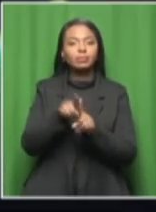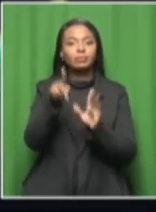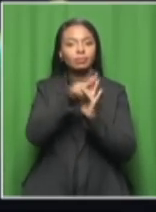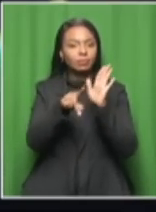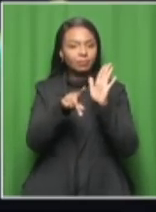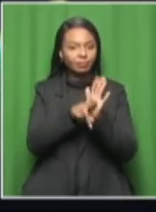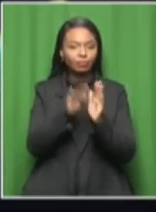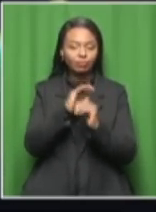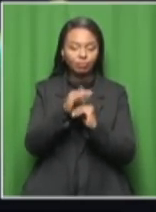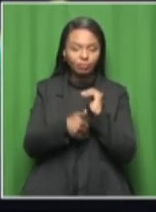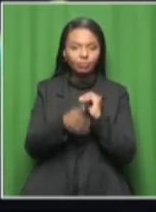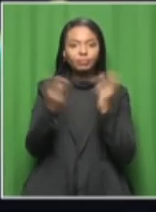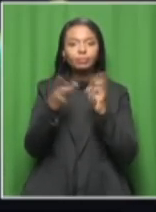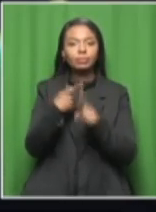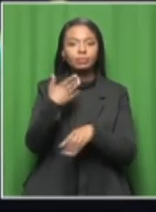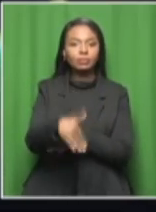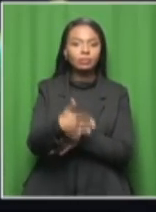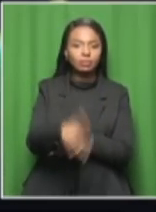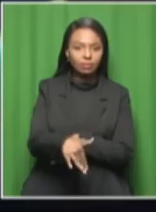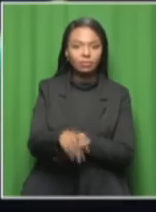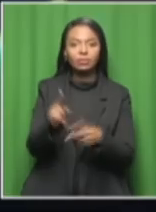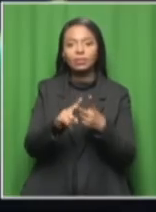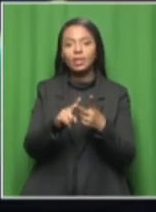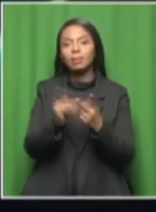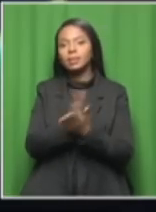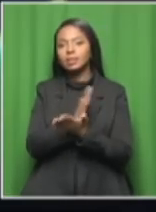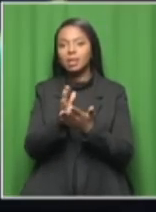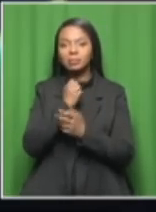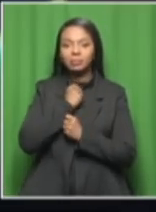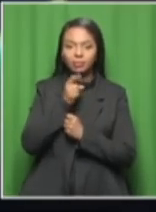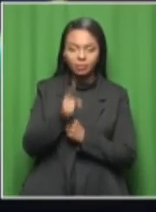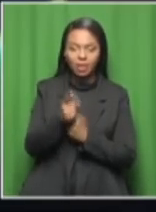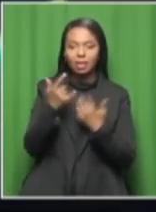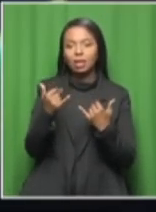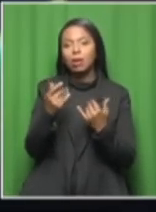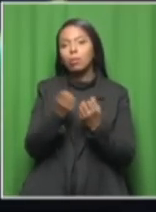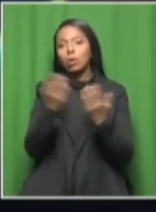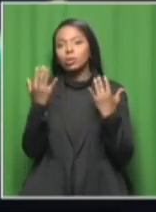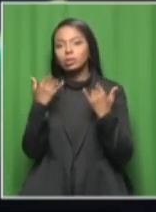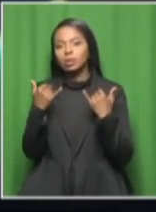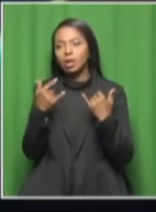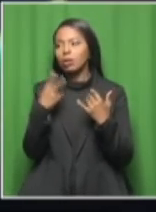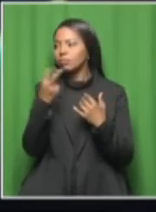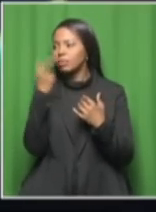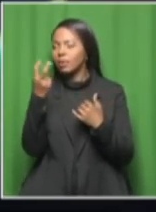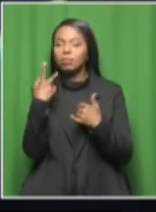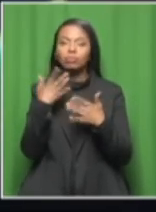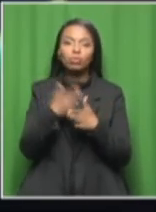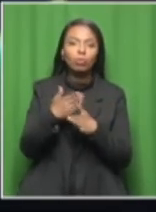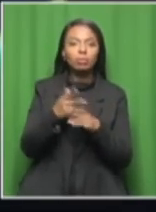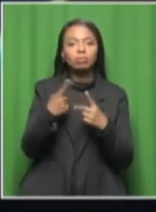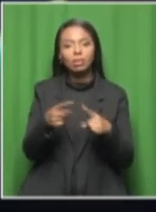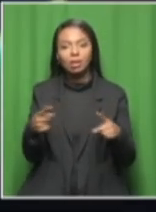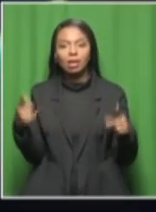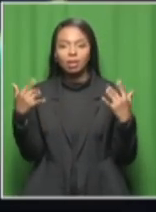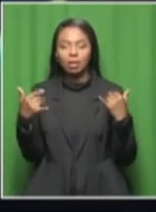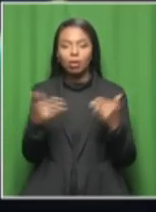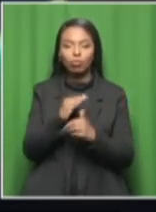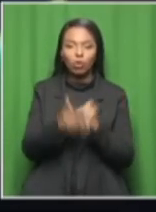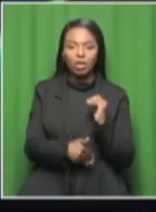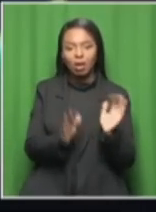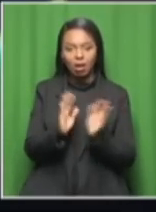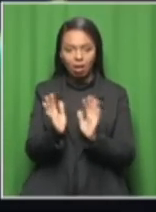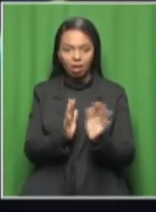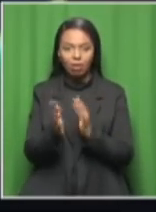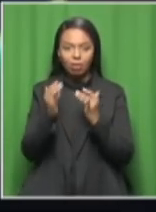of refugees and asylum seekers in the country. And Home Affairs Minister Dr. Affairs Minister Motsoaledi joins us now virtually to